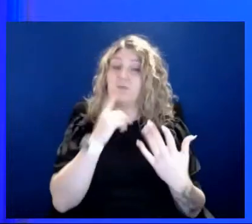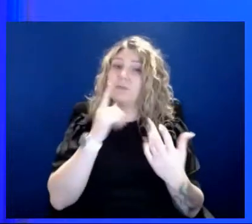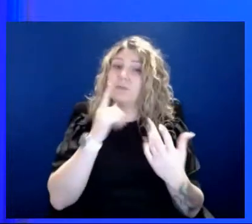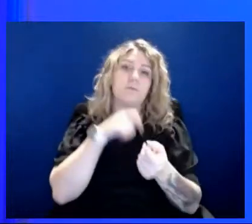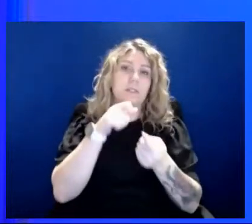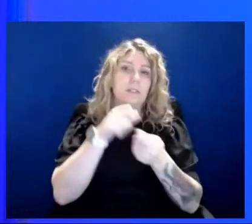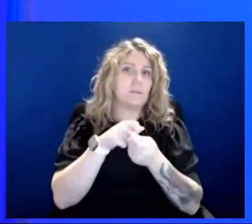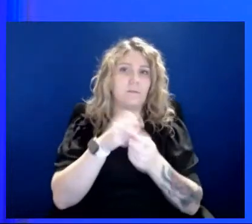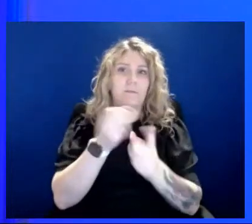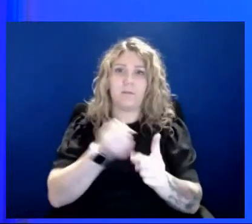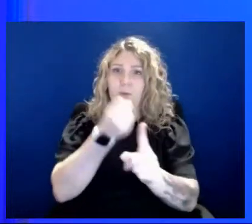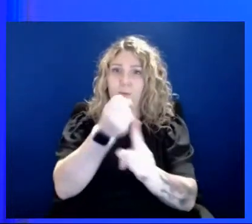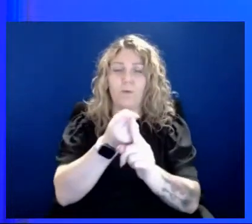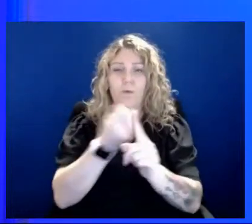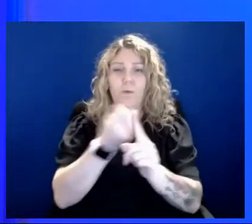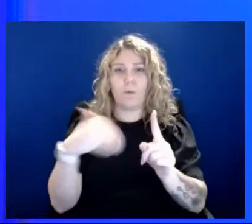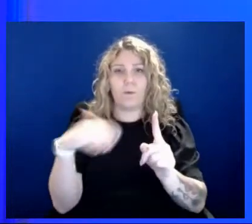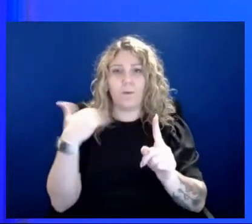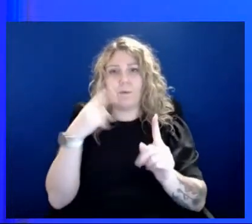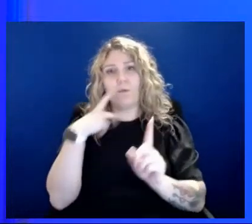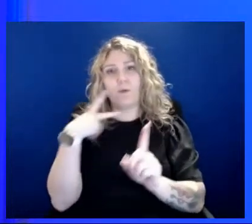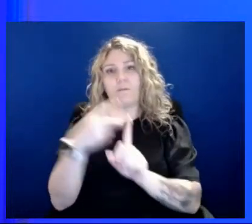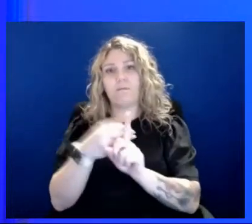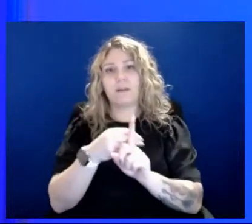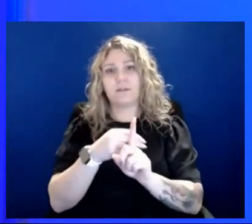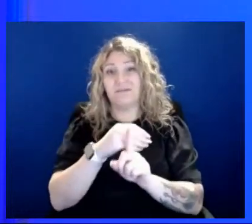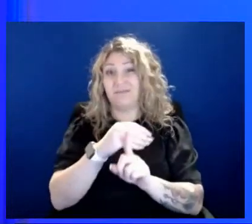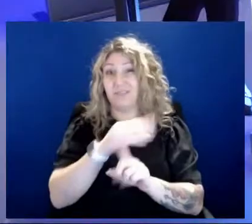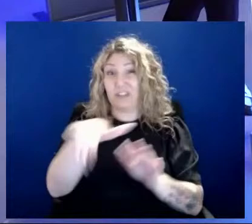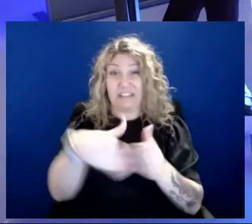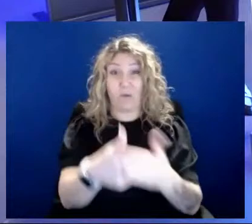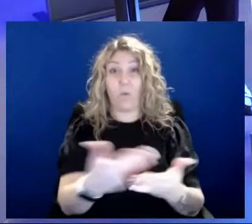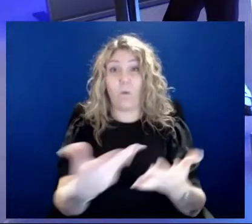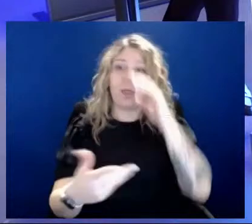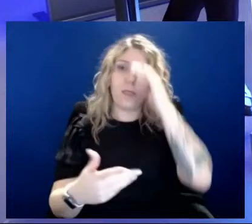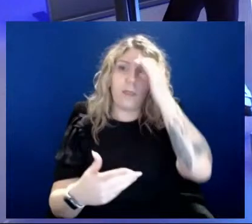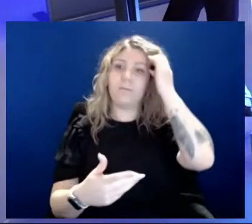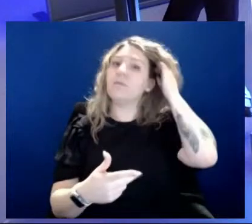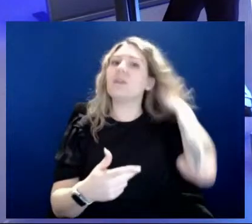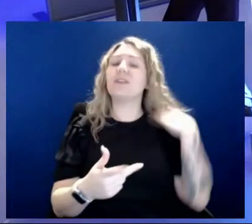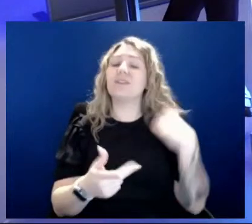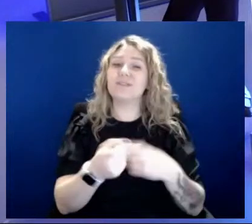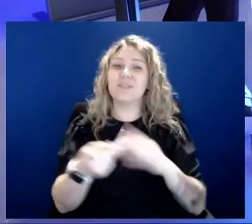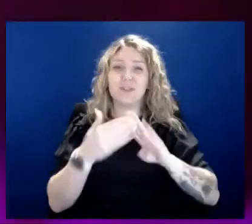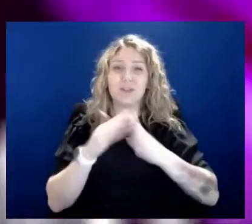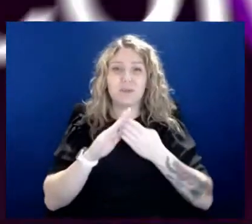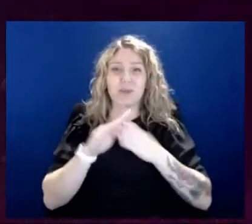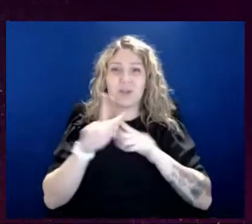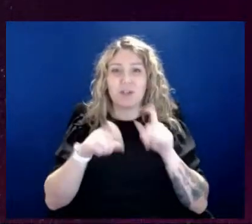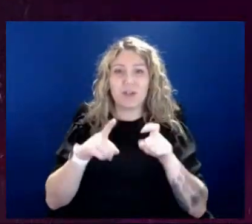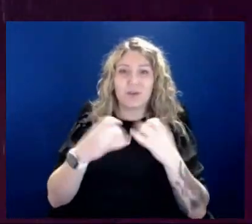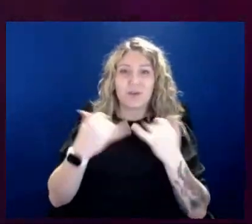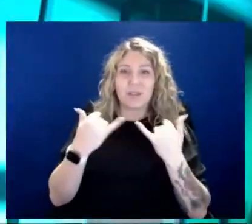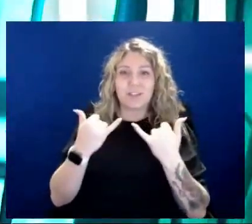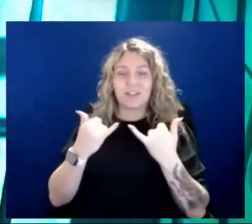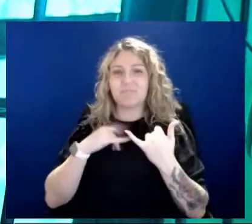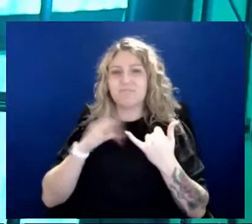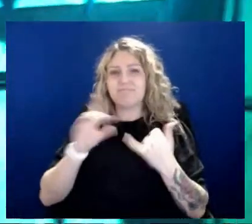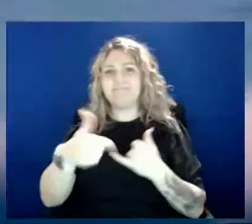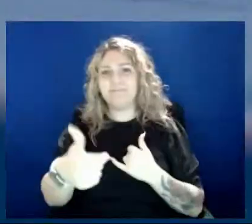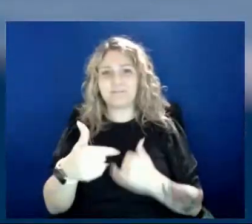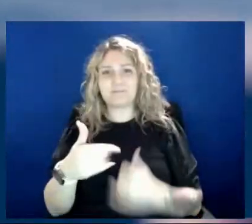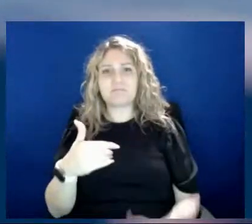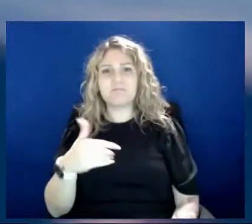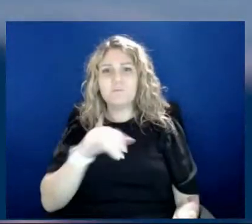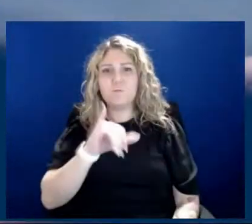impact on vaccinations across the board. Let's get to a couple of community questions. Dr. Ellerbeck, Joellen has one,